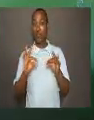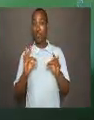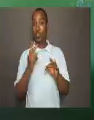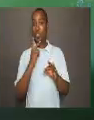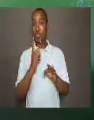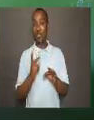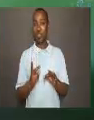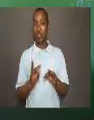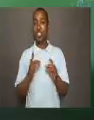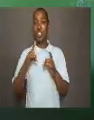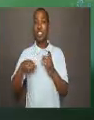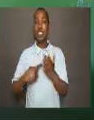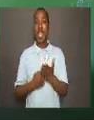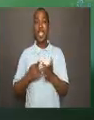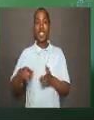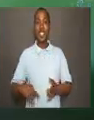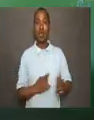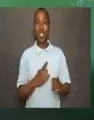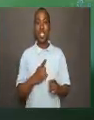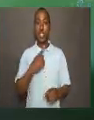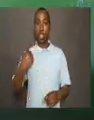about systemic circulation.